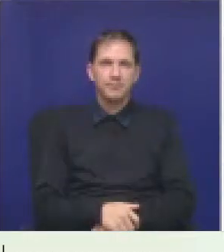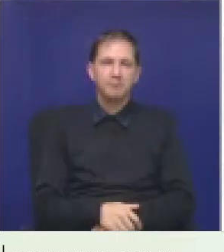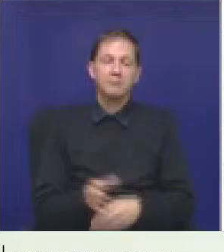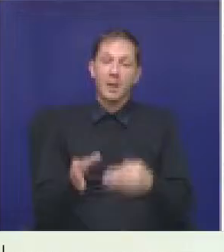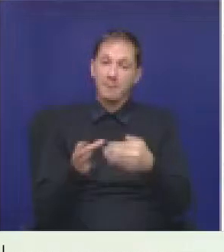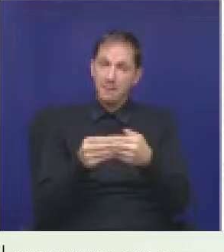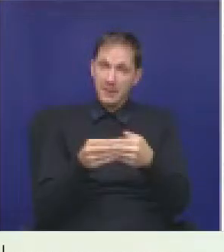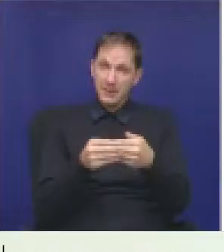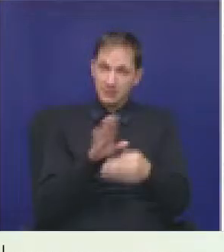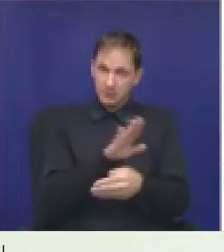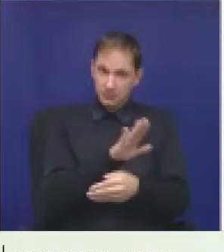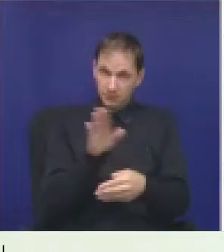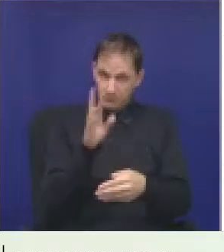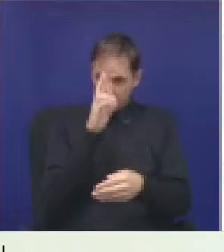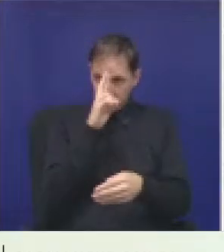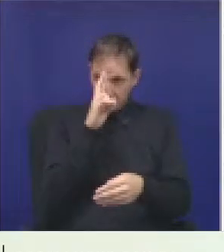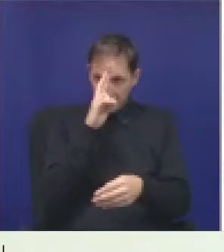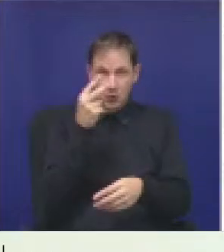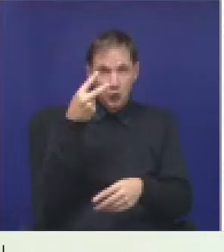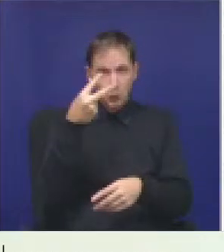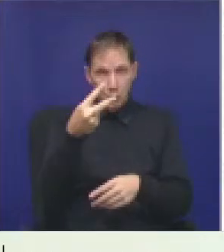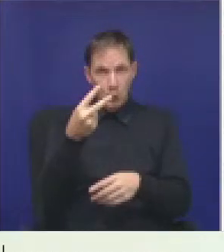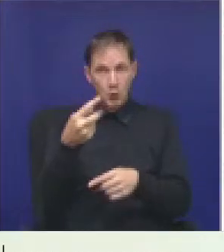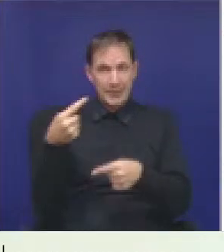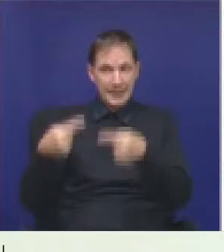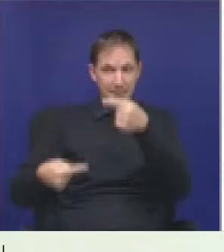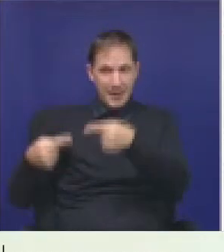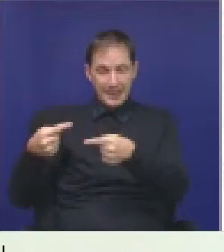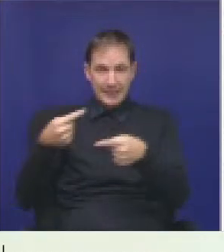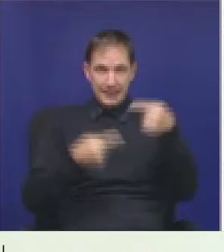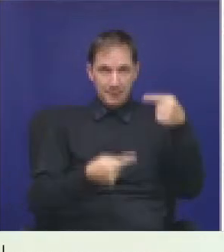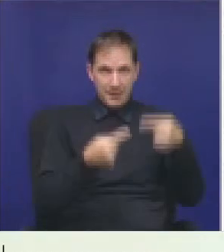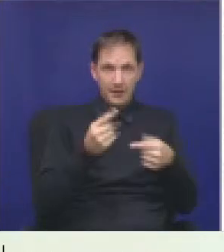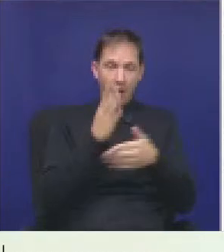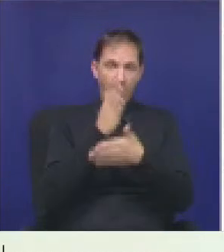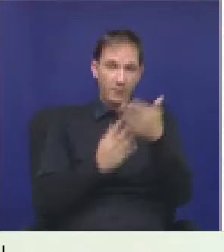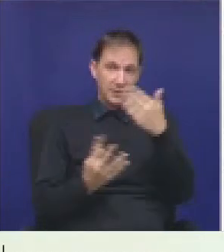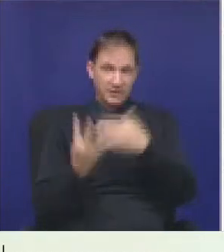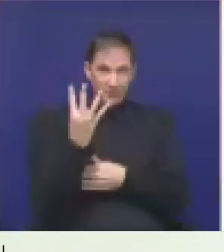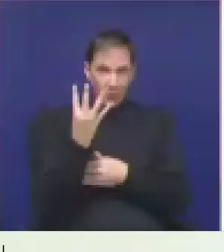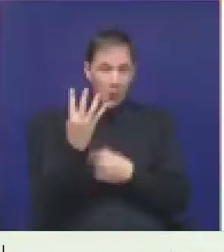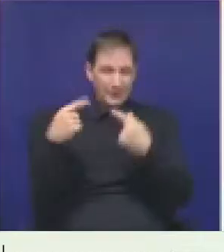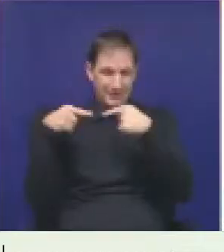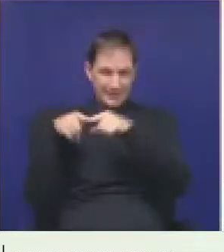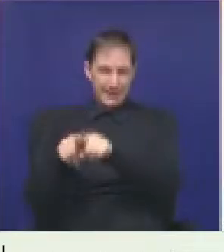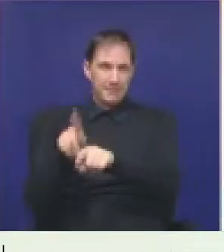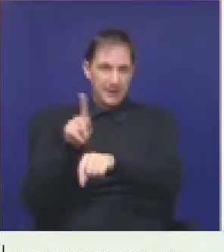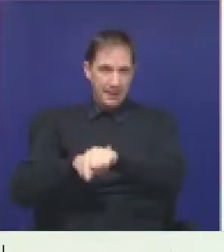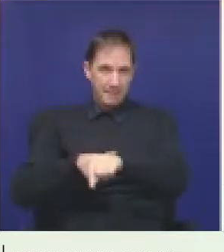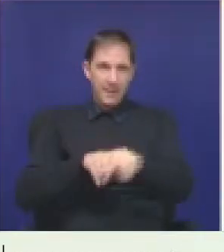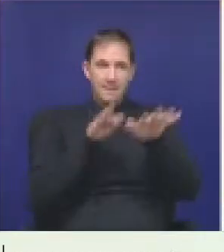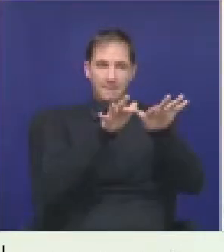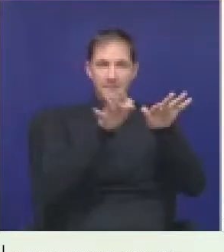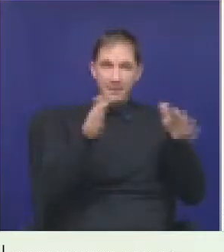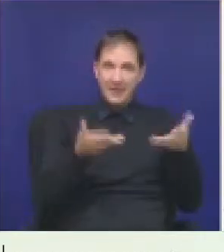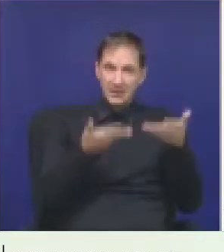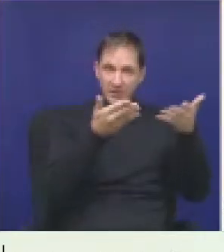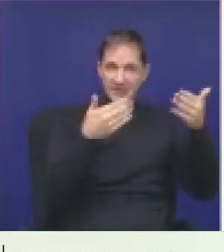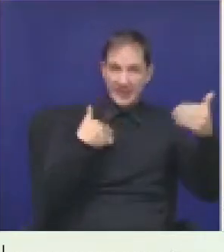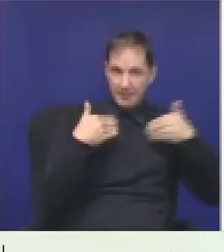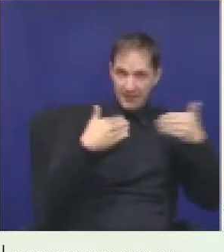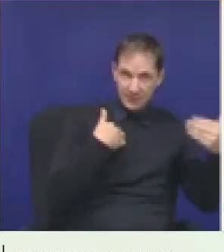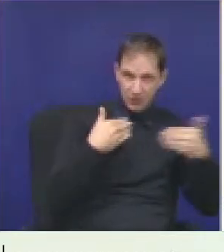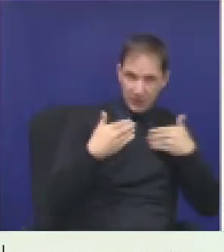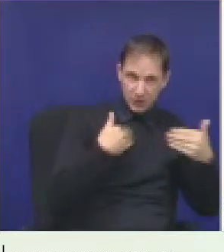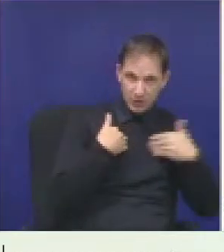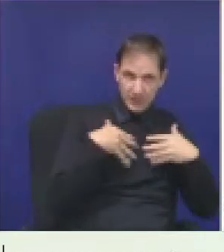Members are reminded that 2 debates are scheduled simultaneously for 4:30 this afternoon. The Public Service and Administration,